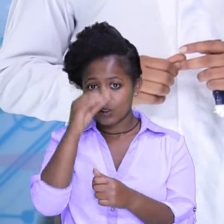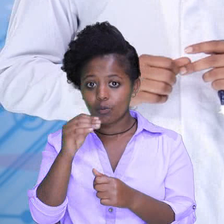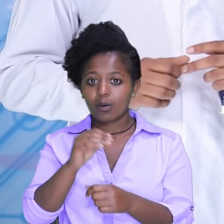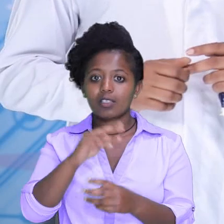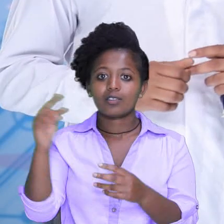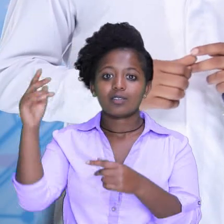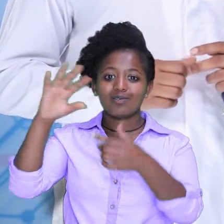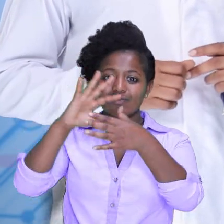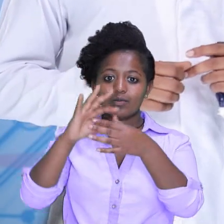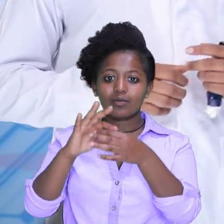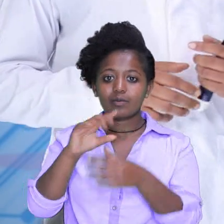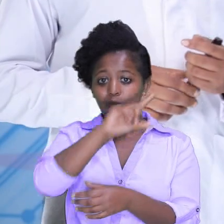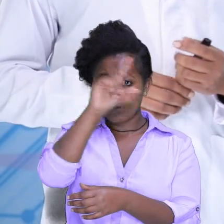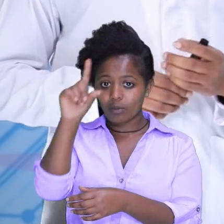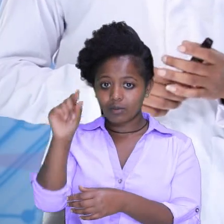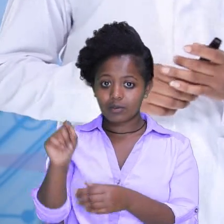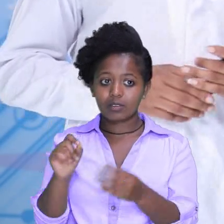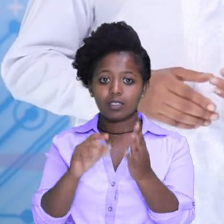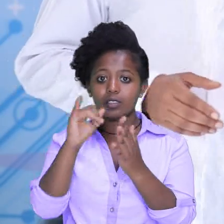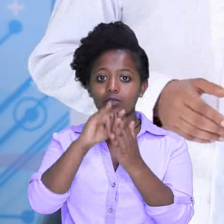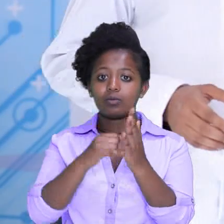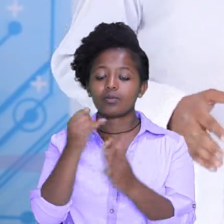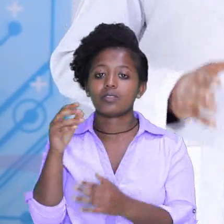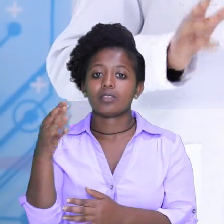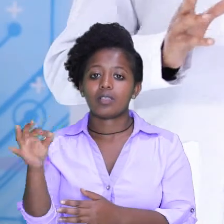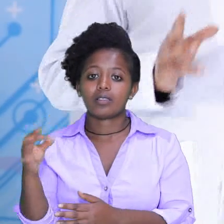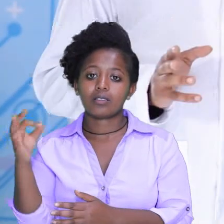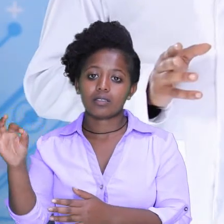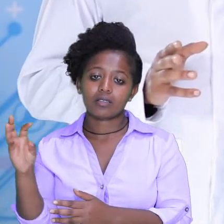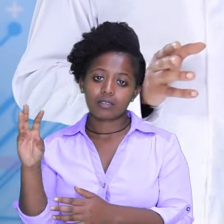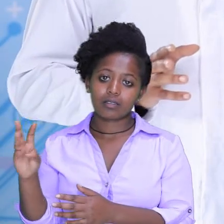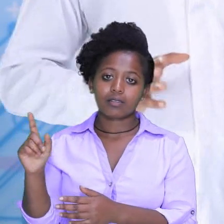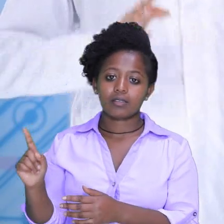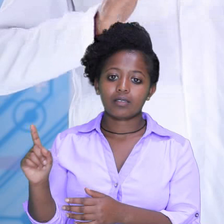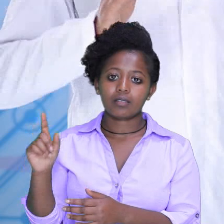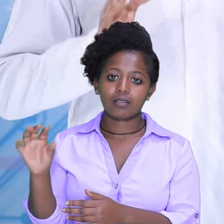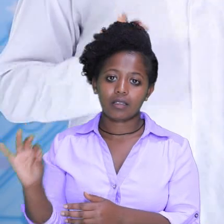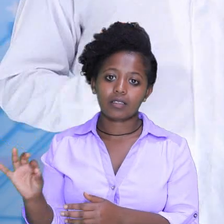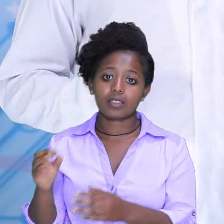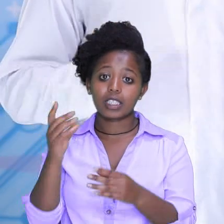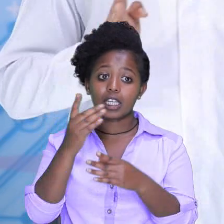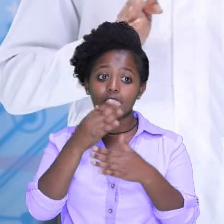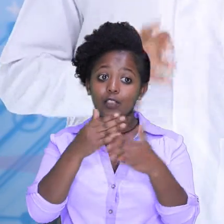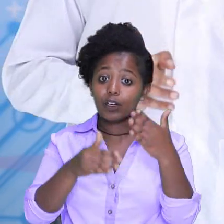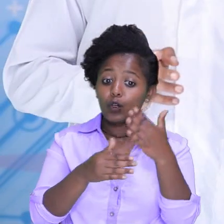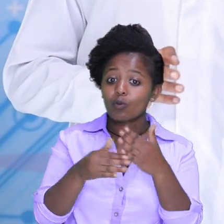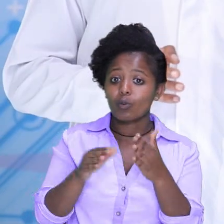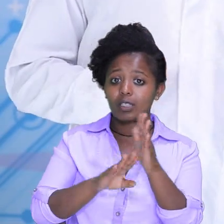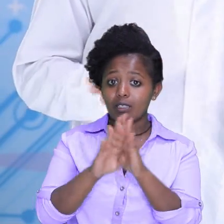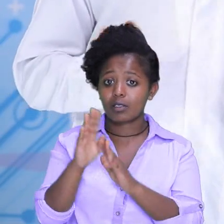on July 20, 1969. This is all about the development of